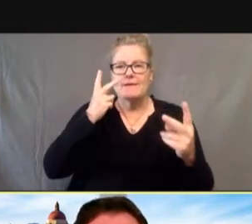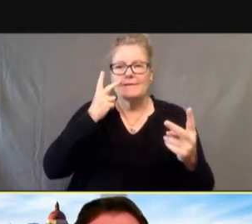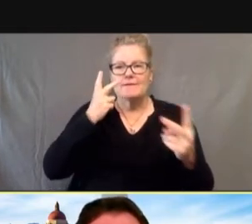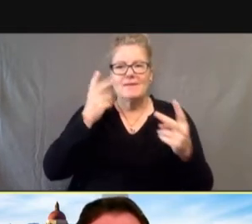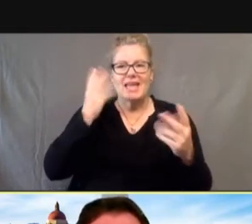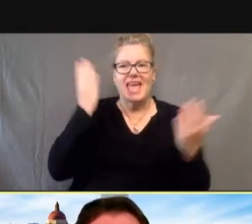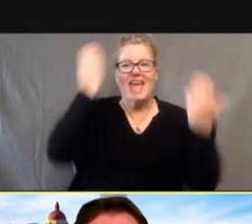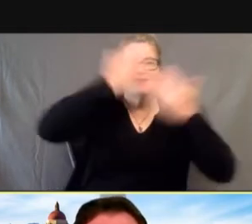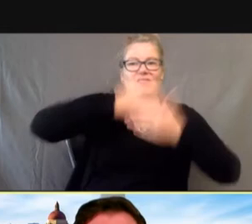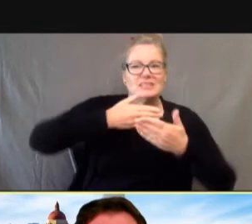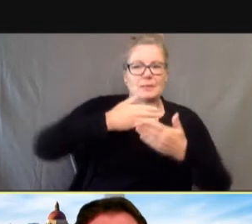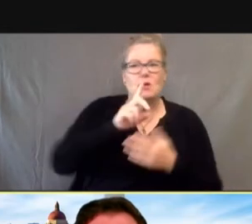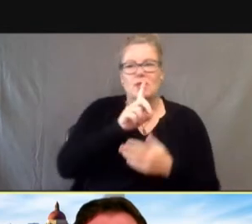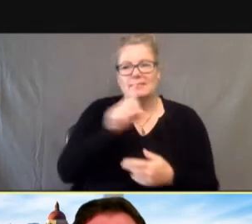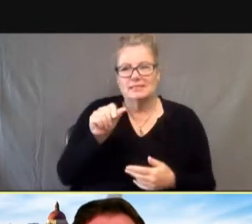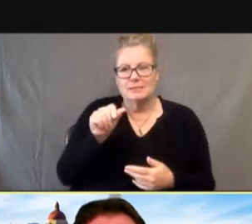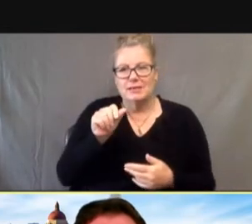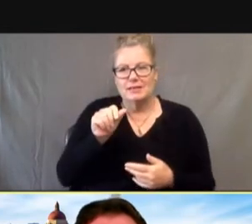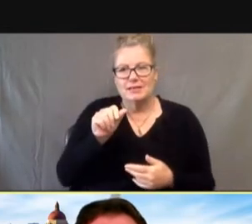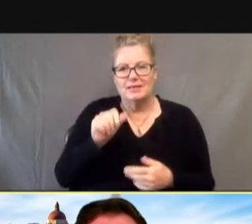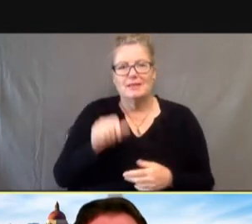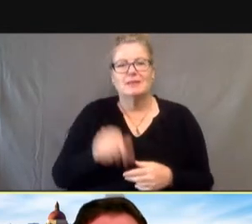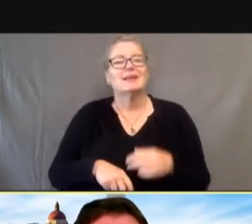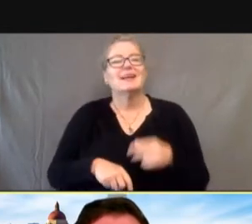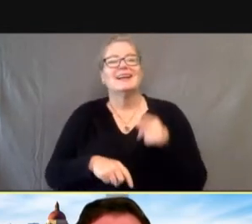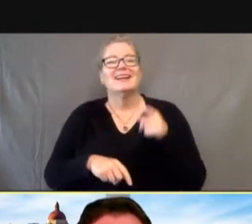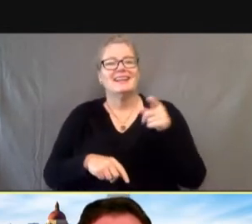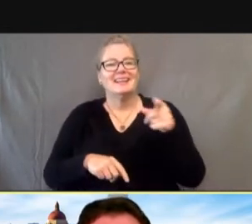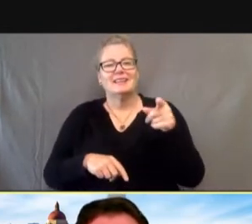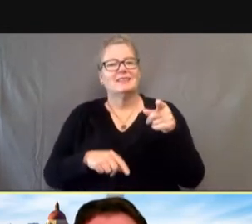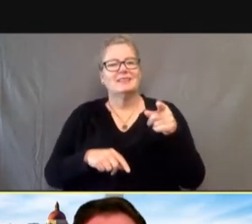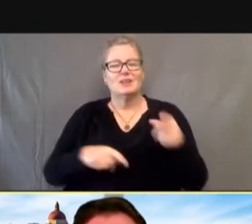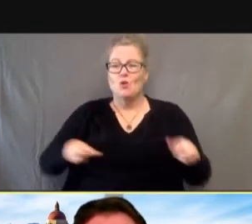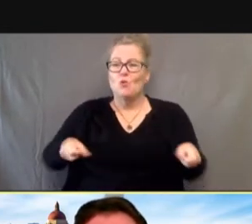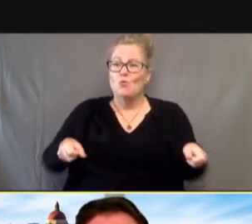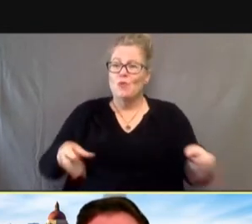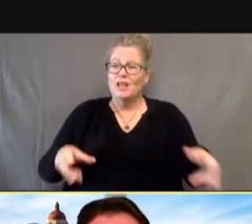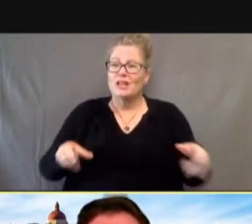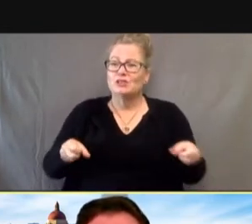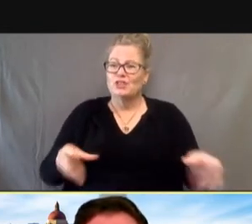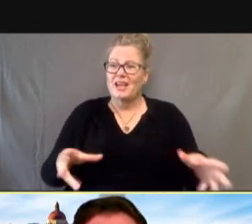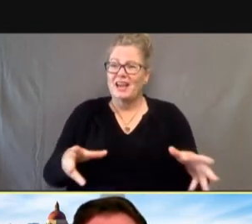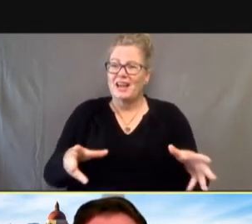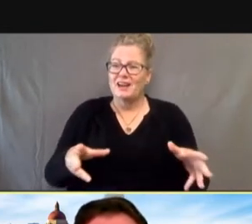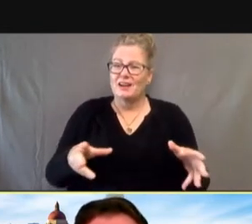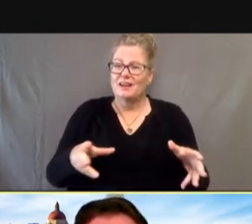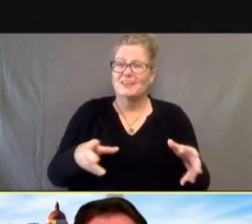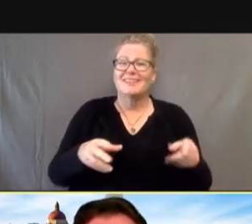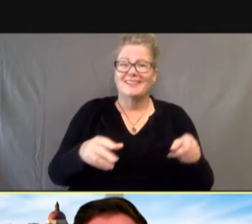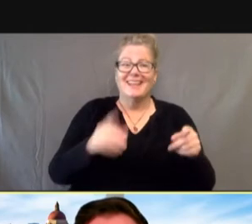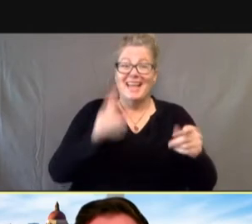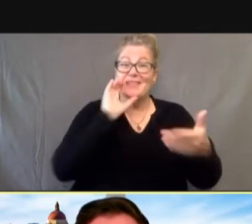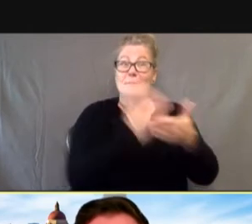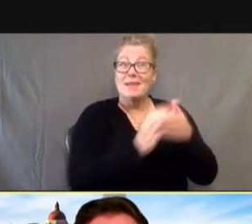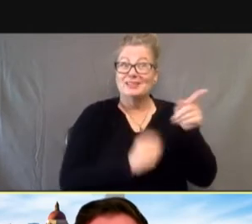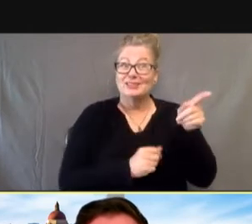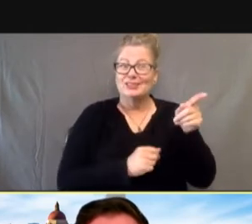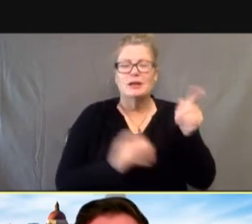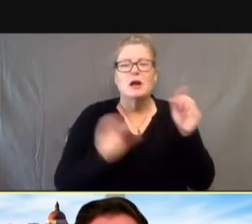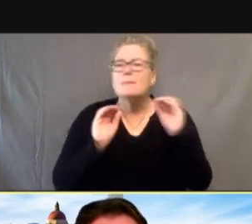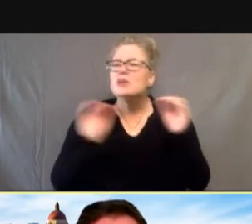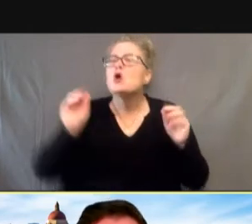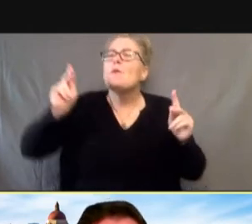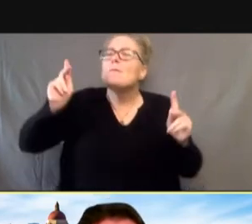wheelchair without having true disability representation on the committee. I wanted to make sure that disability and